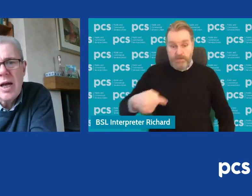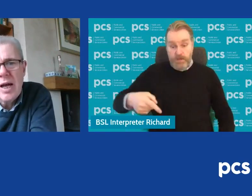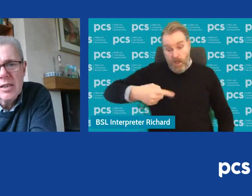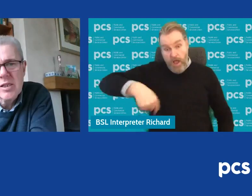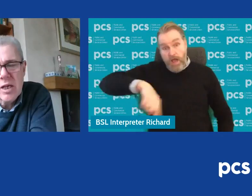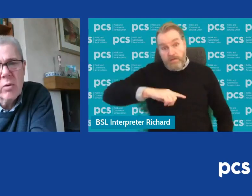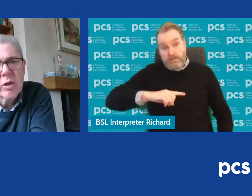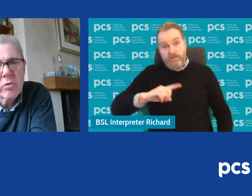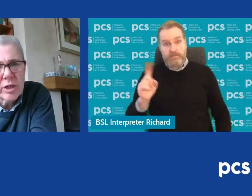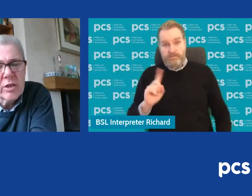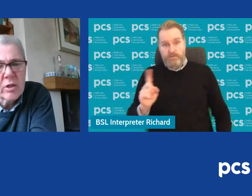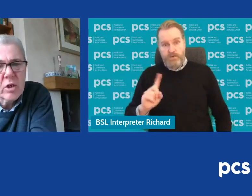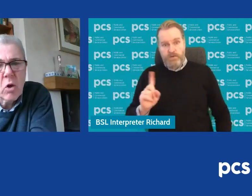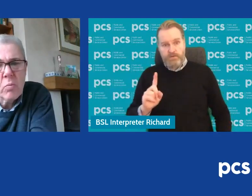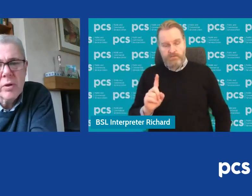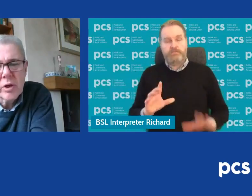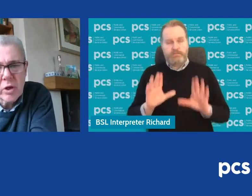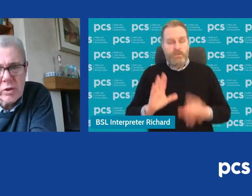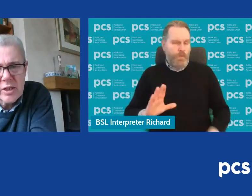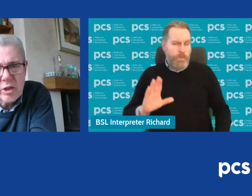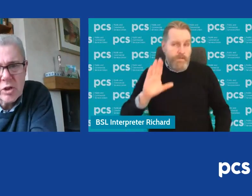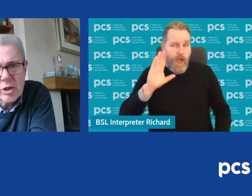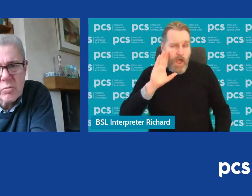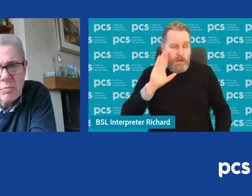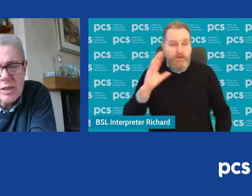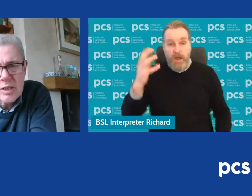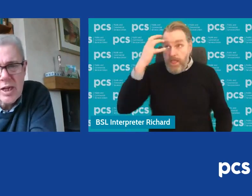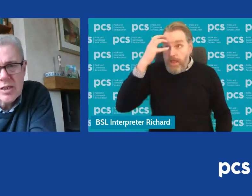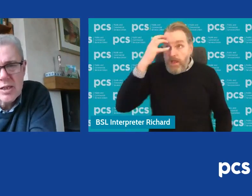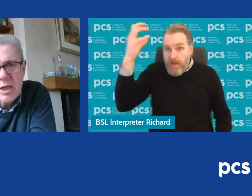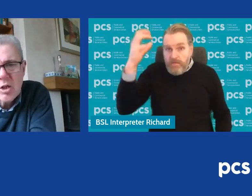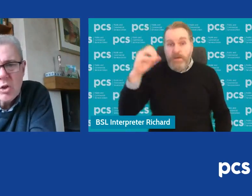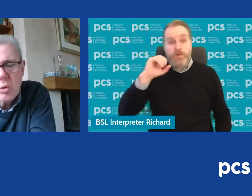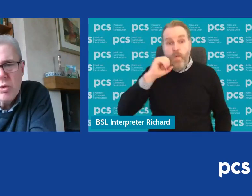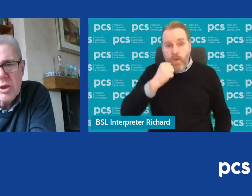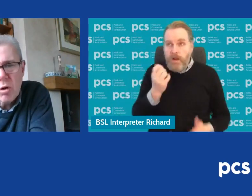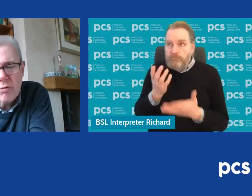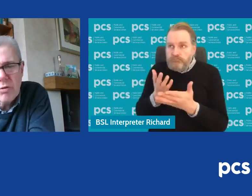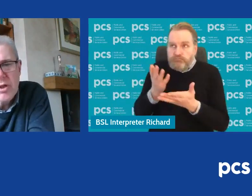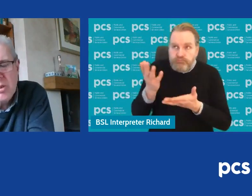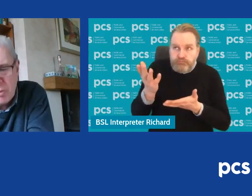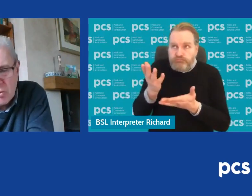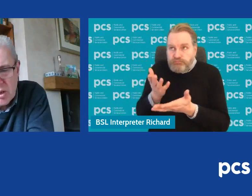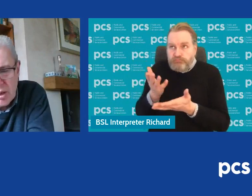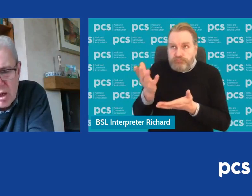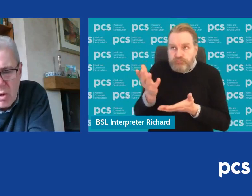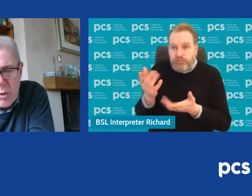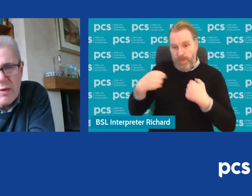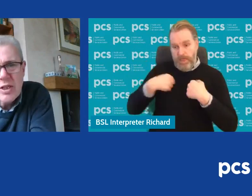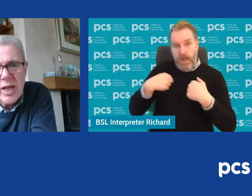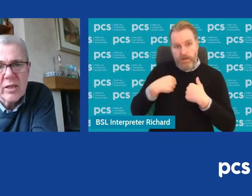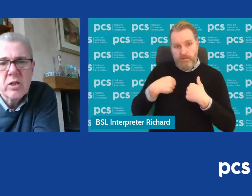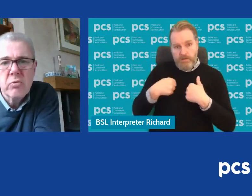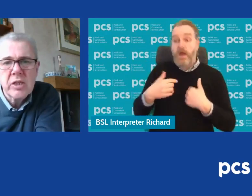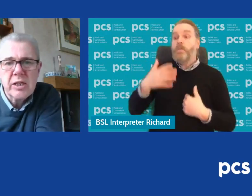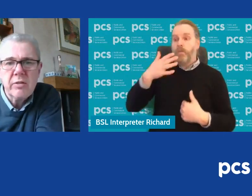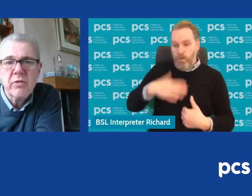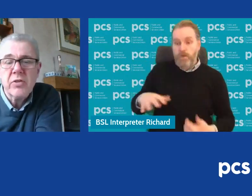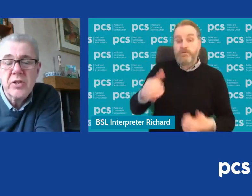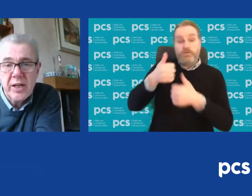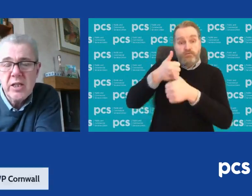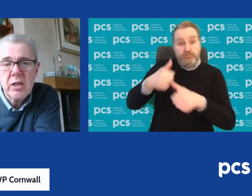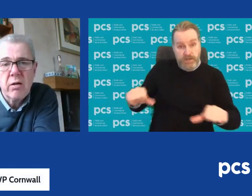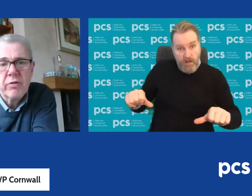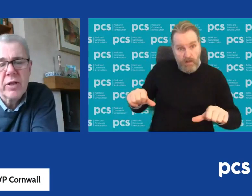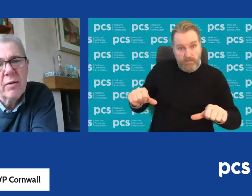government has now agreed to open negotiations with PCS to resolve the dispute, we have yet to receive